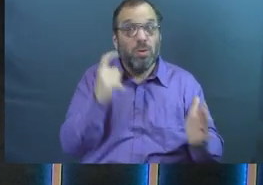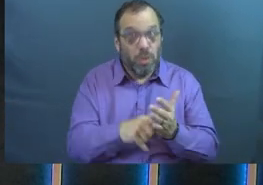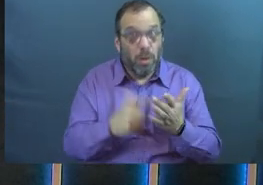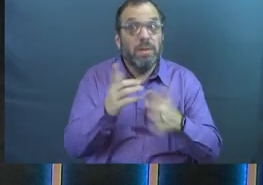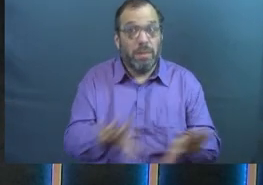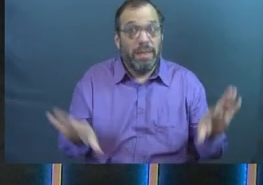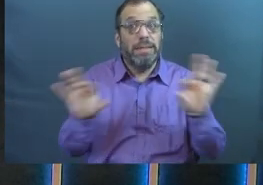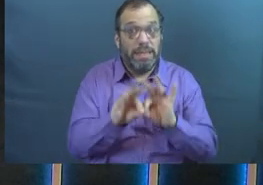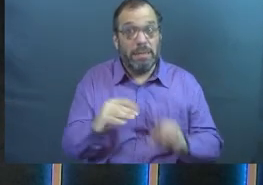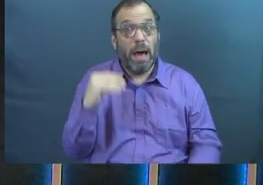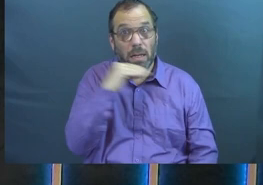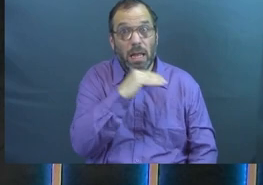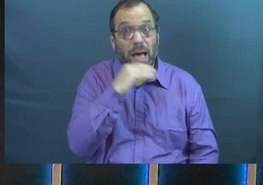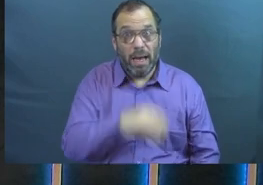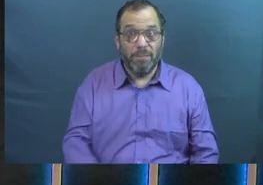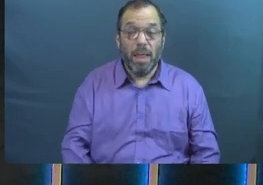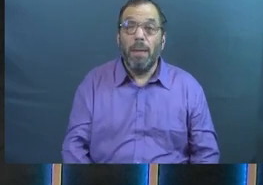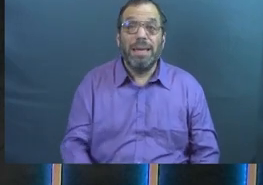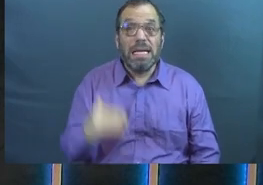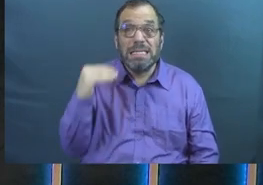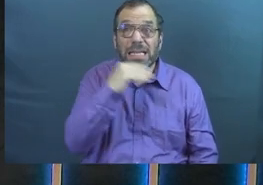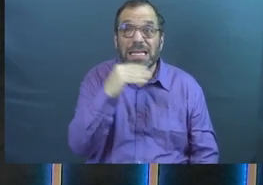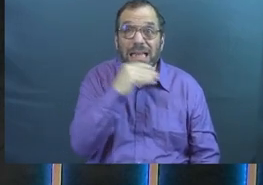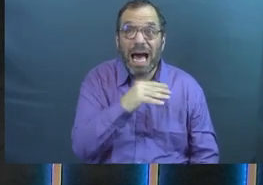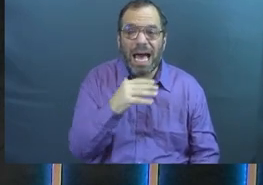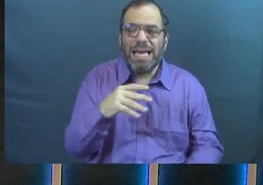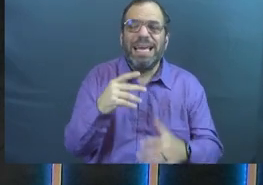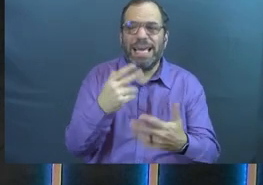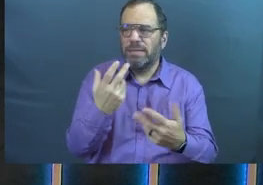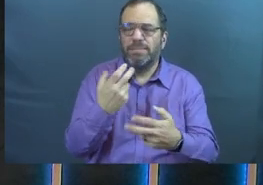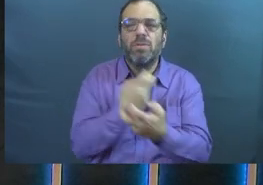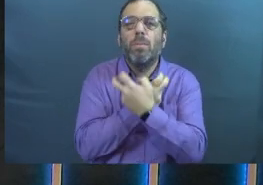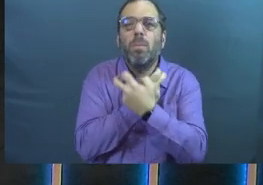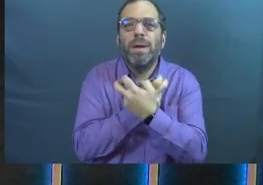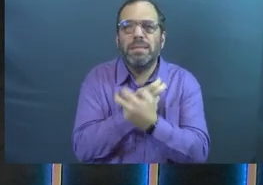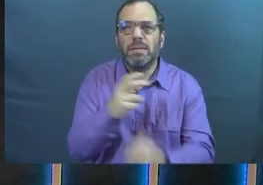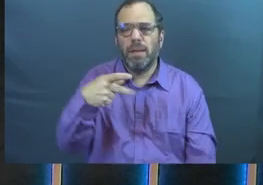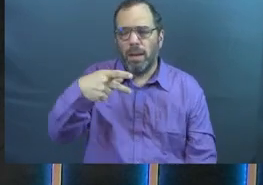deal is about a lie. Because the lie is the poison in the stew.